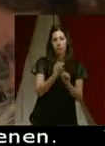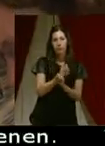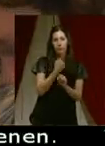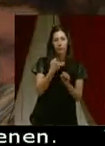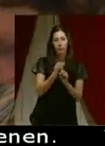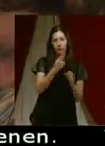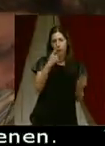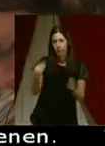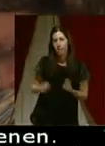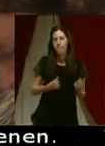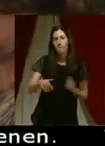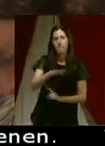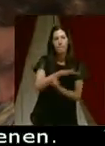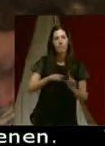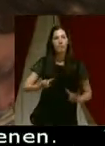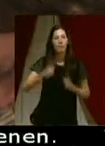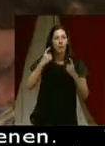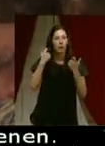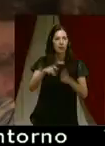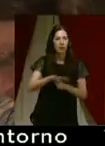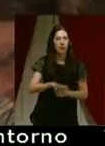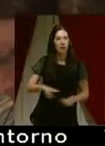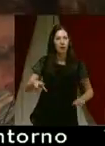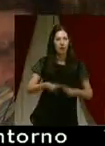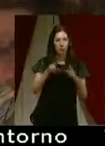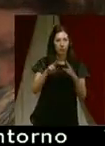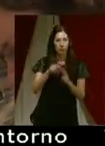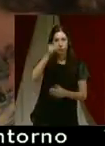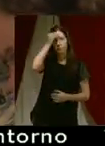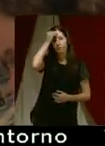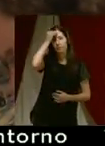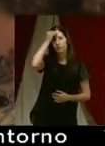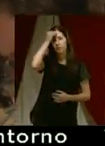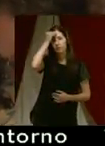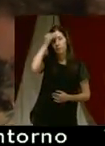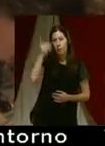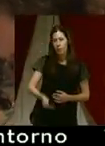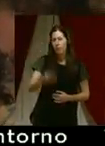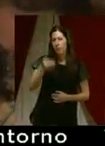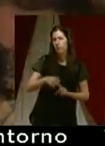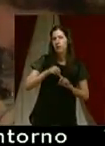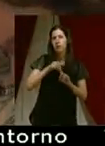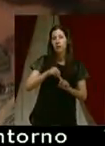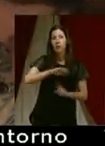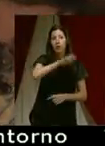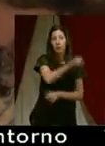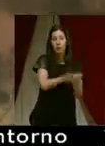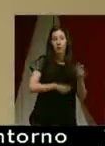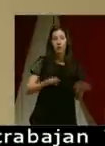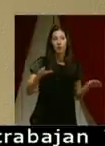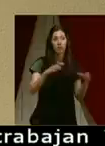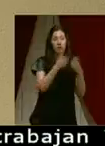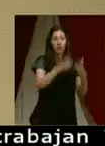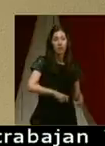Those of us working in this environment that has to do with that has more to do with social issues highly